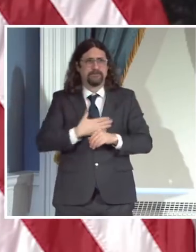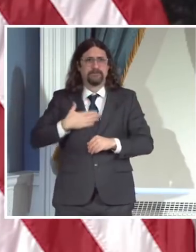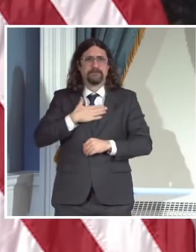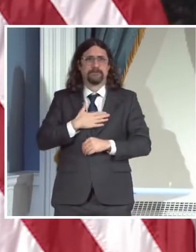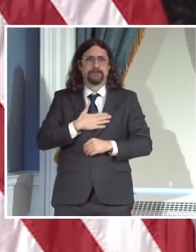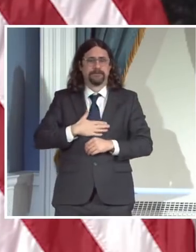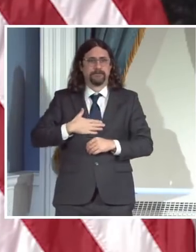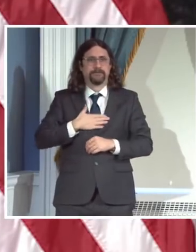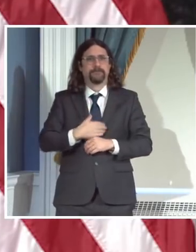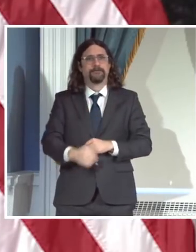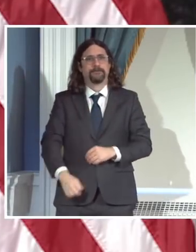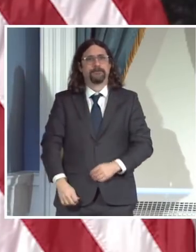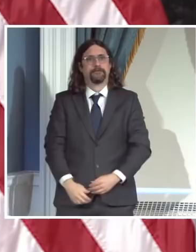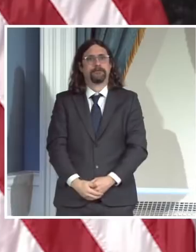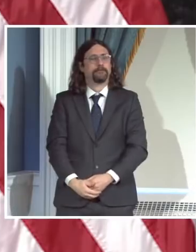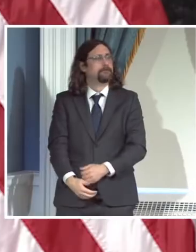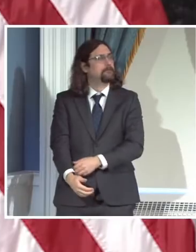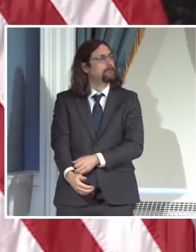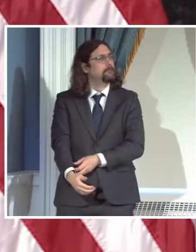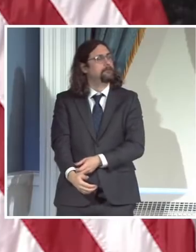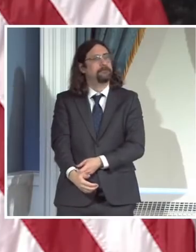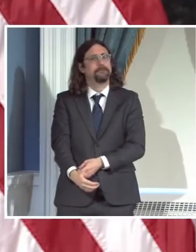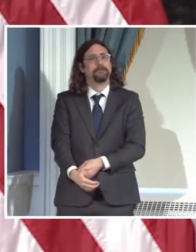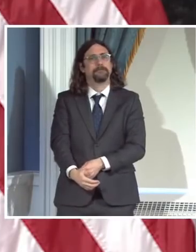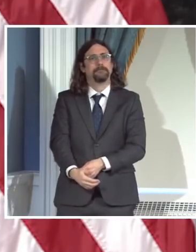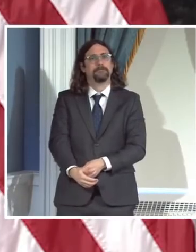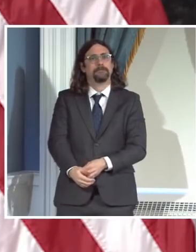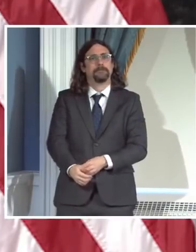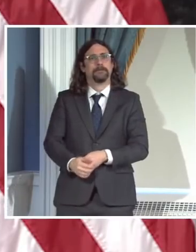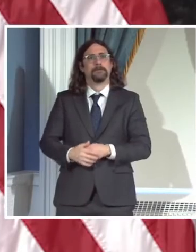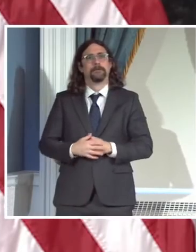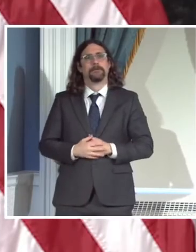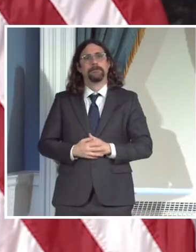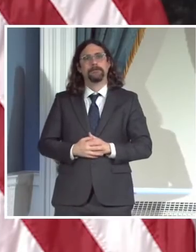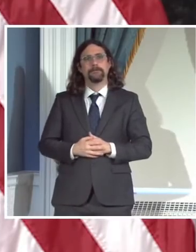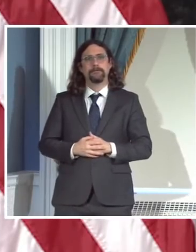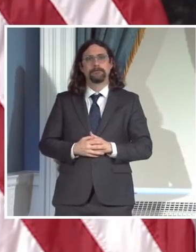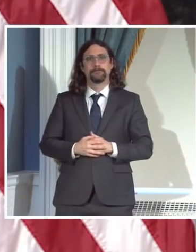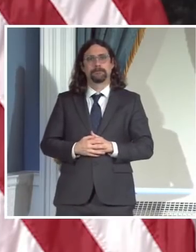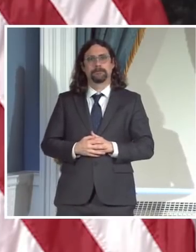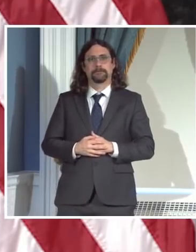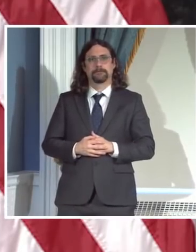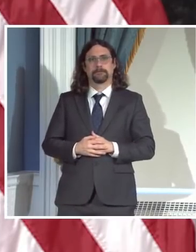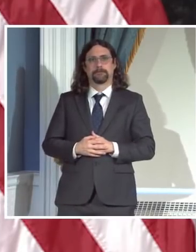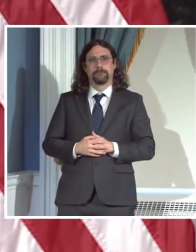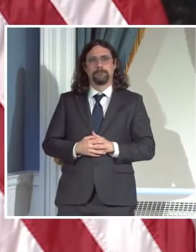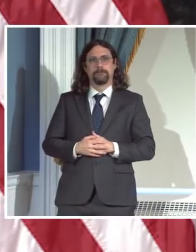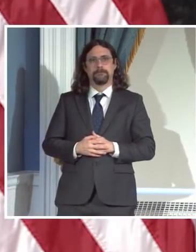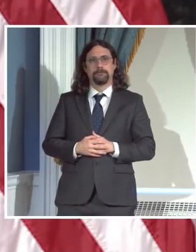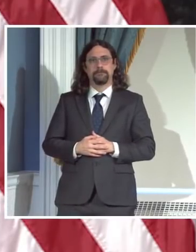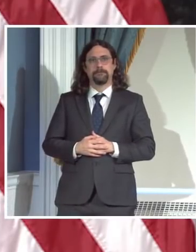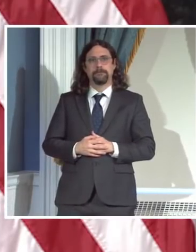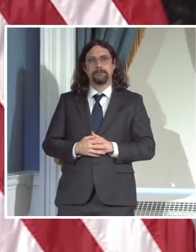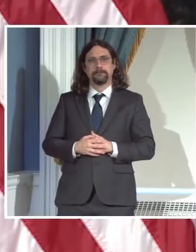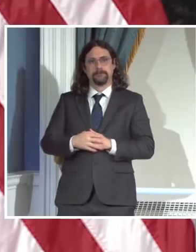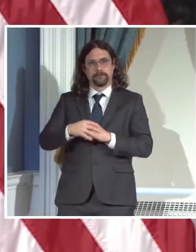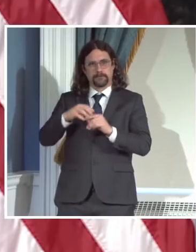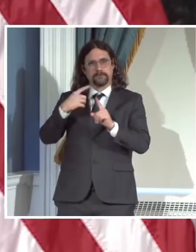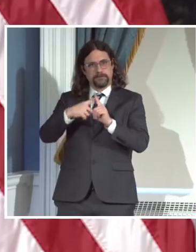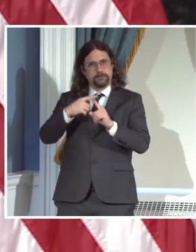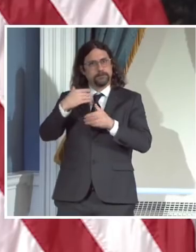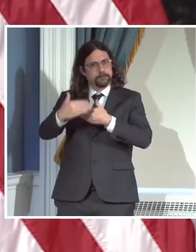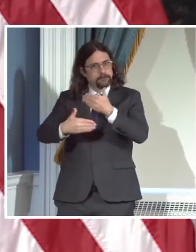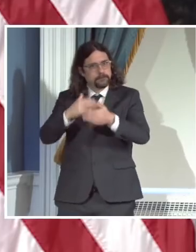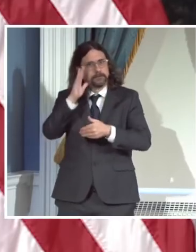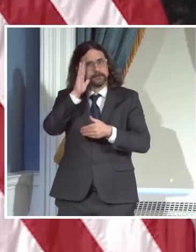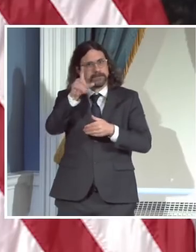Monday. In the course of next week, and again, we have requests out to the federal government, state government, many sources. In